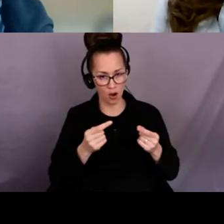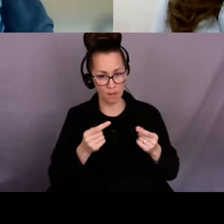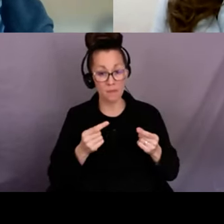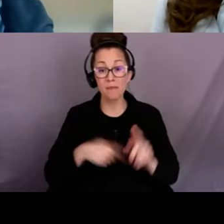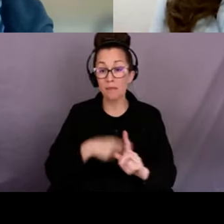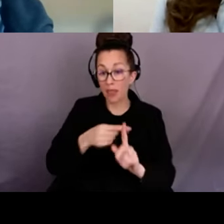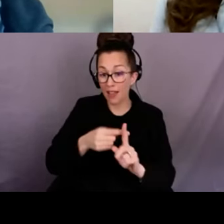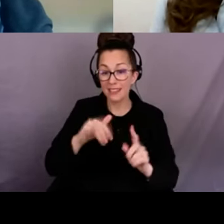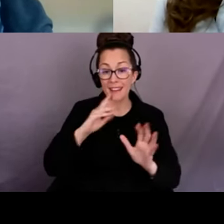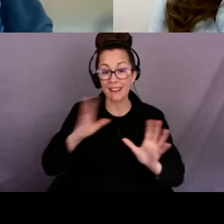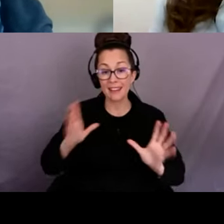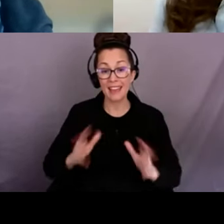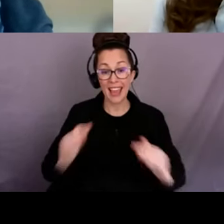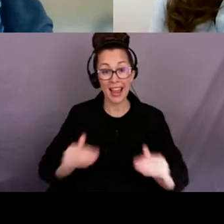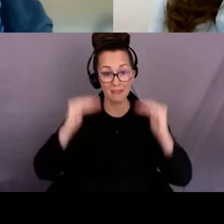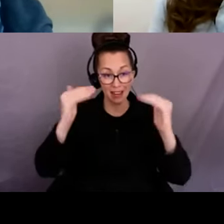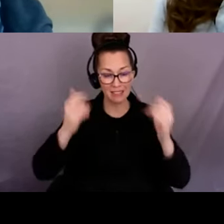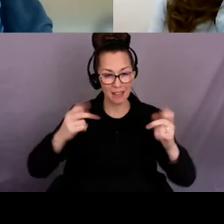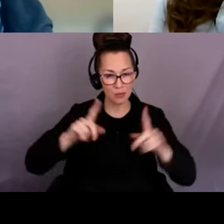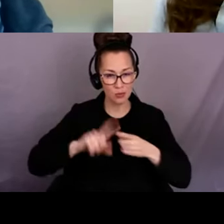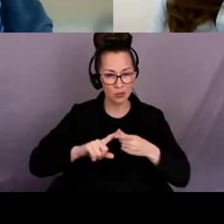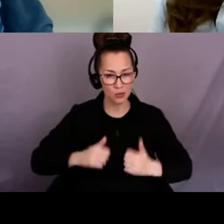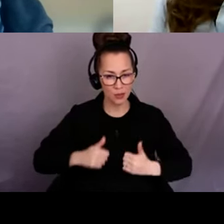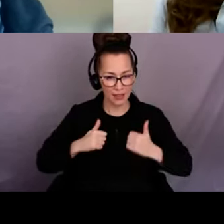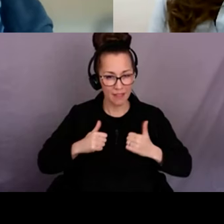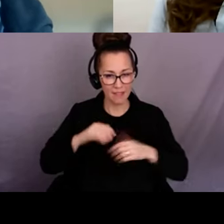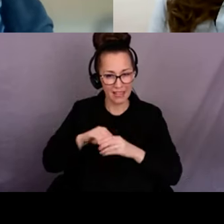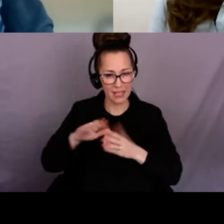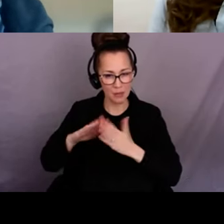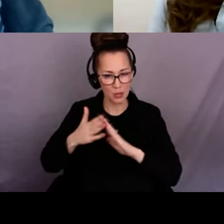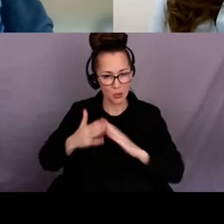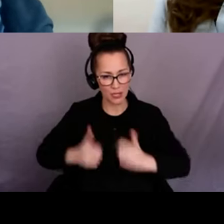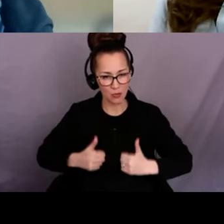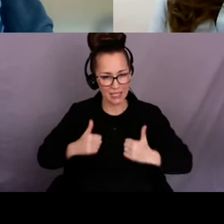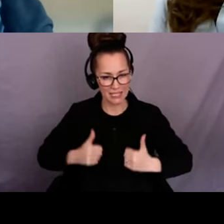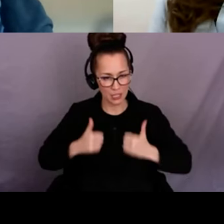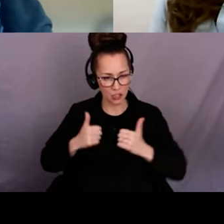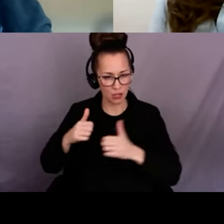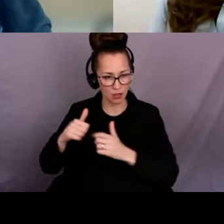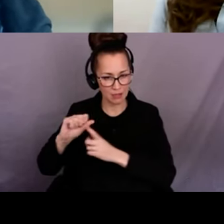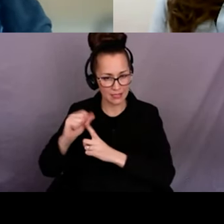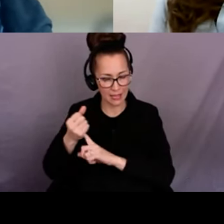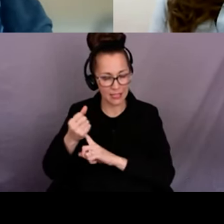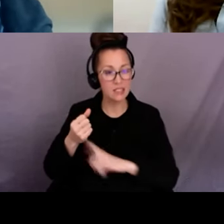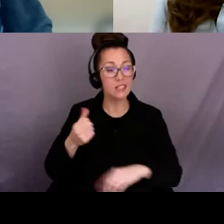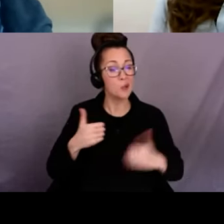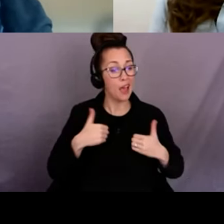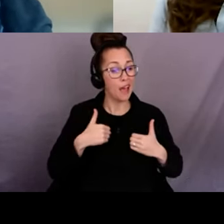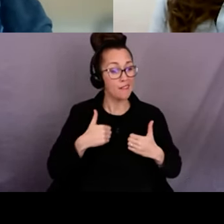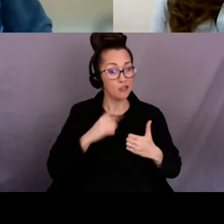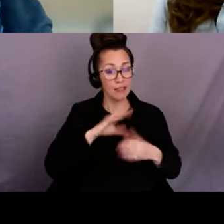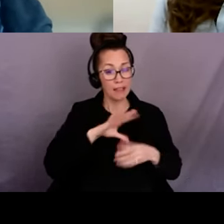also advanced the opportunity to live in community residential settings and to be provided with meaningful and inclusive